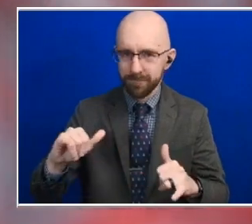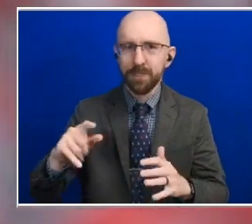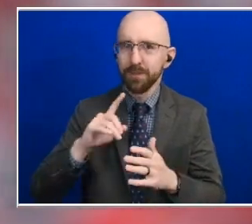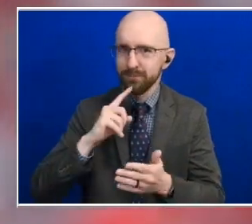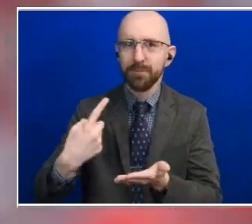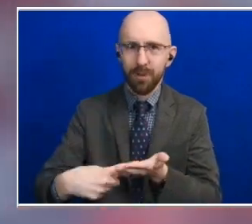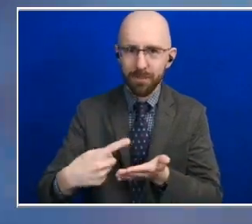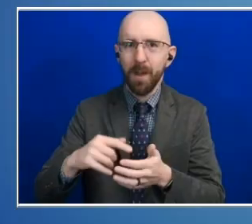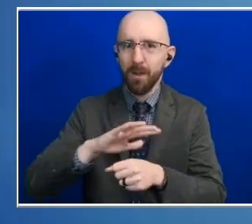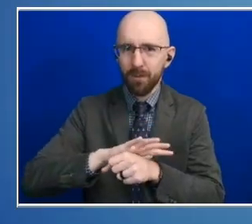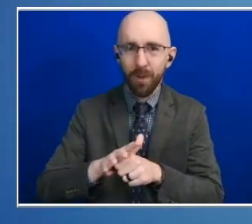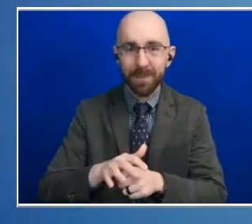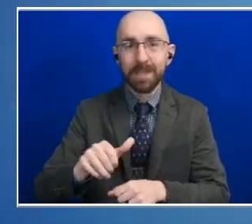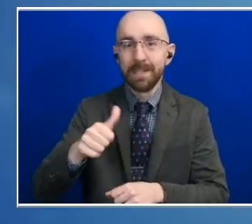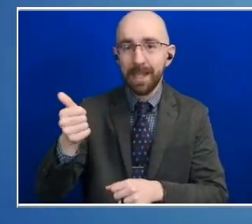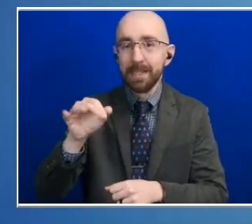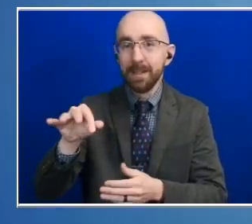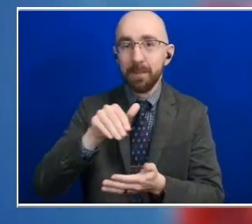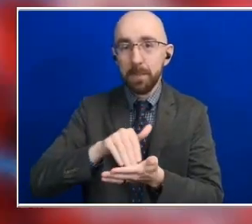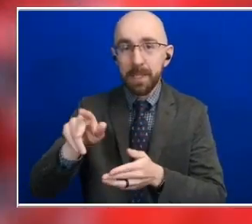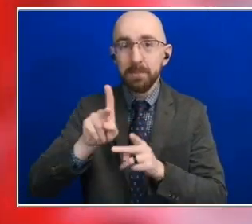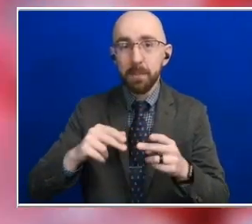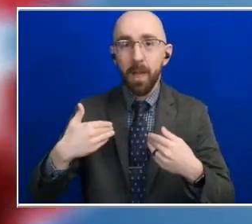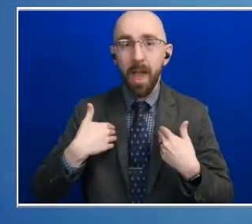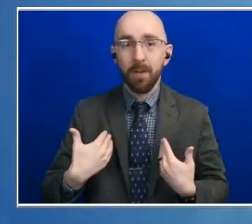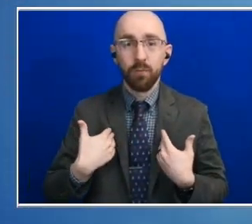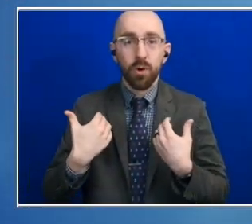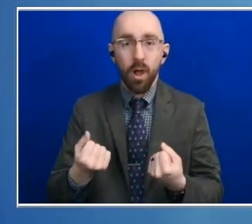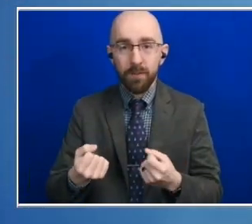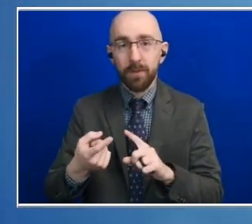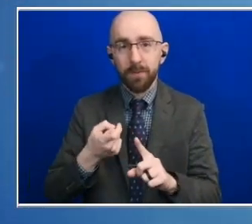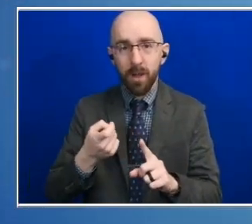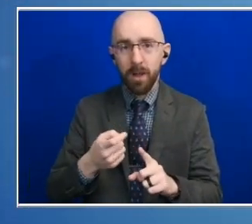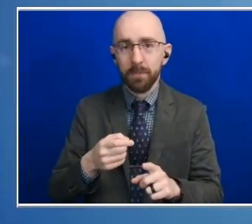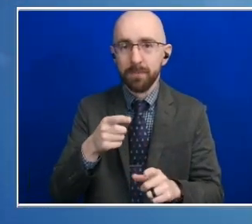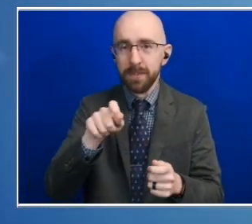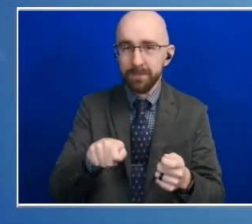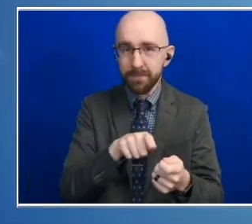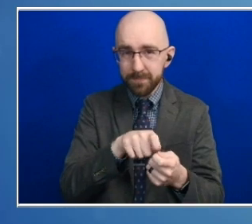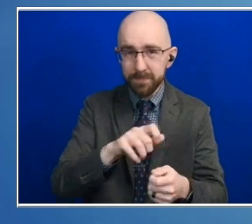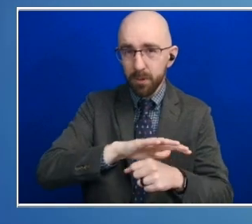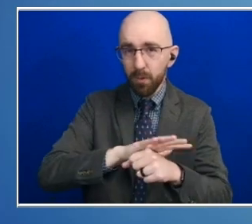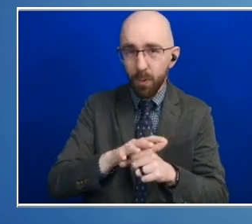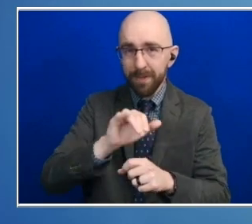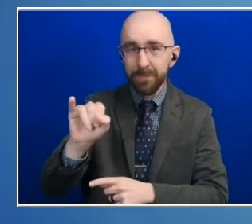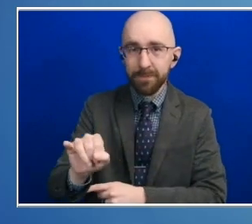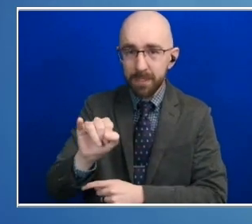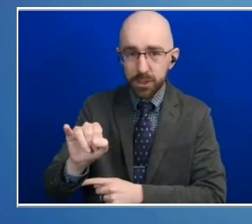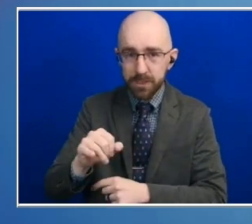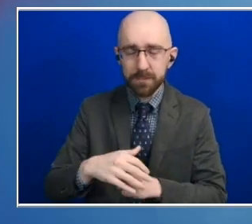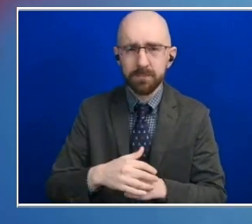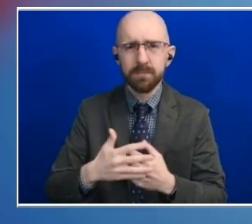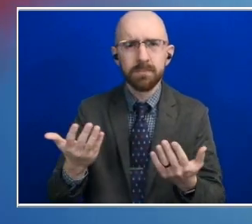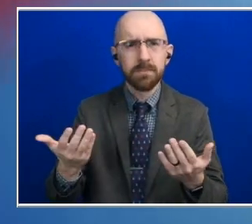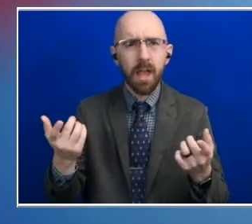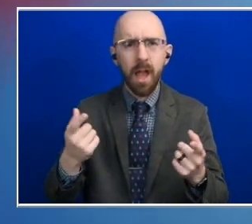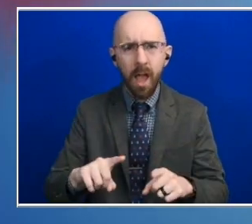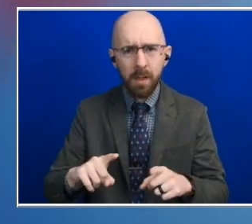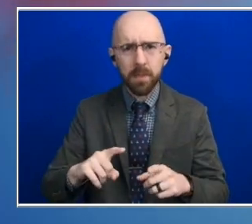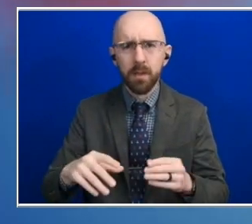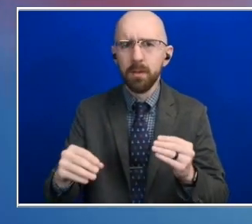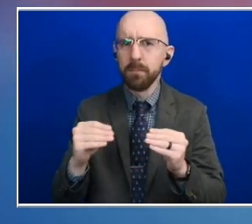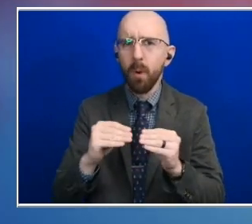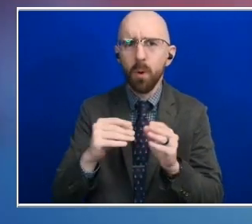people around the world have recovered from an acute COVID infection, only to face additional symptoms that can linger